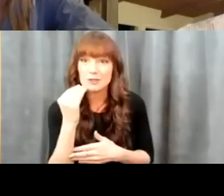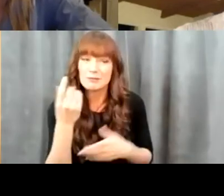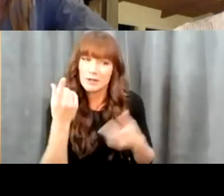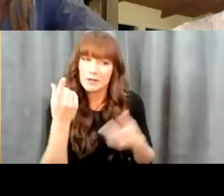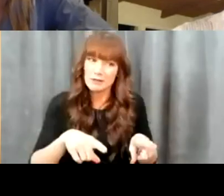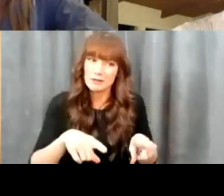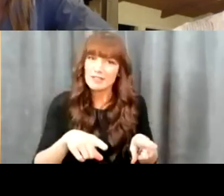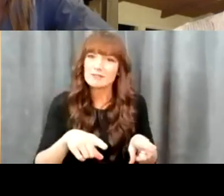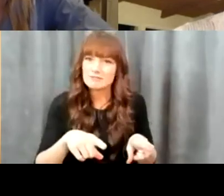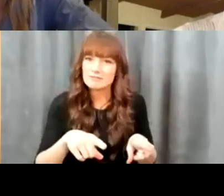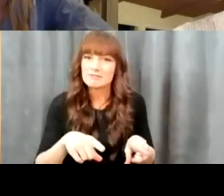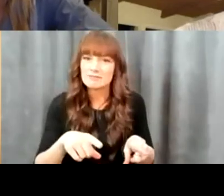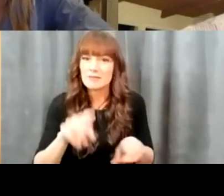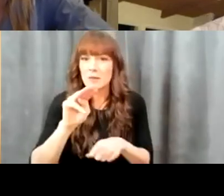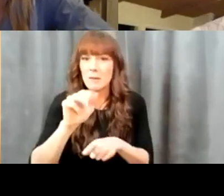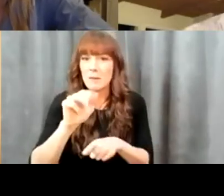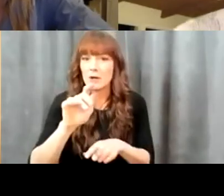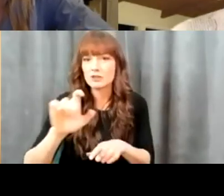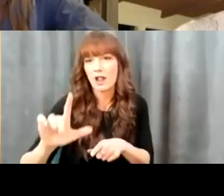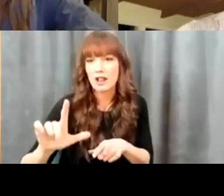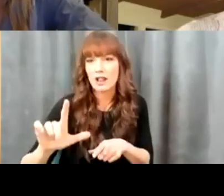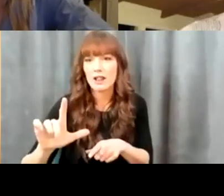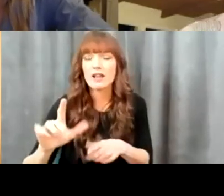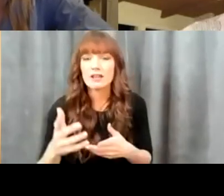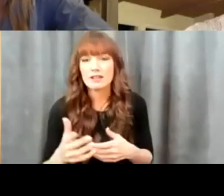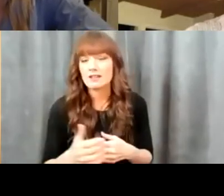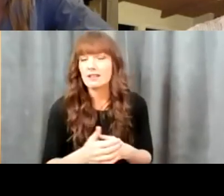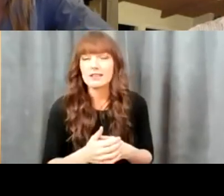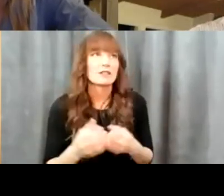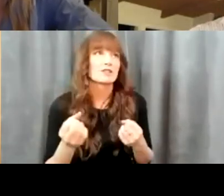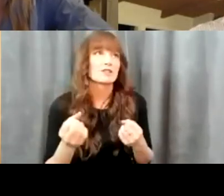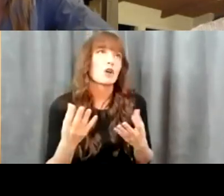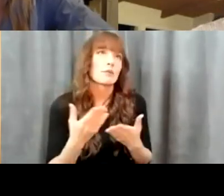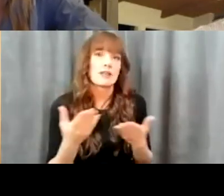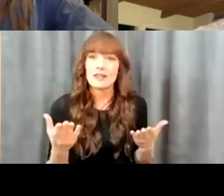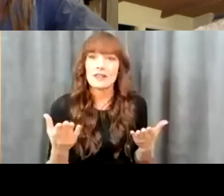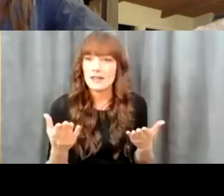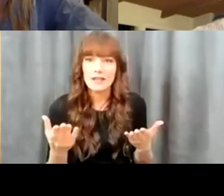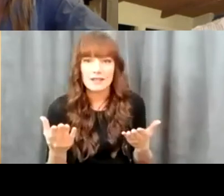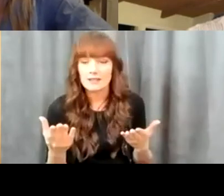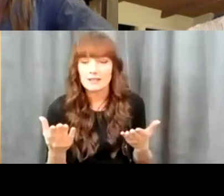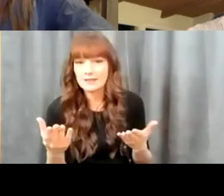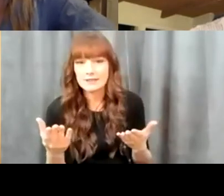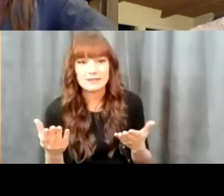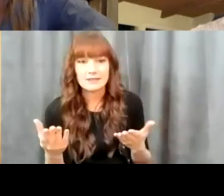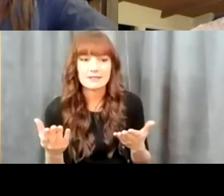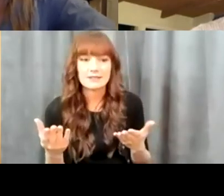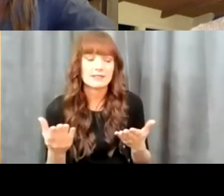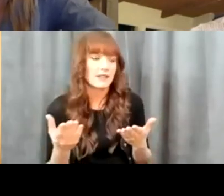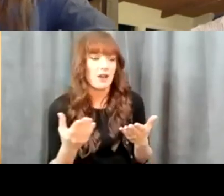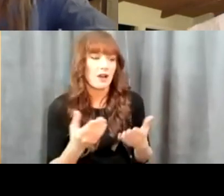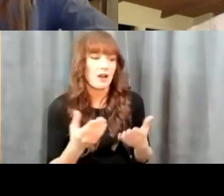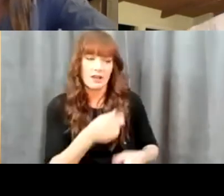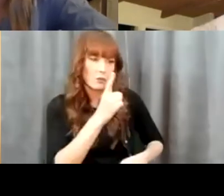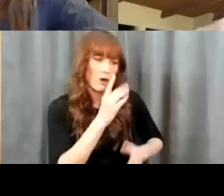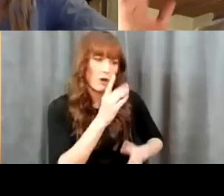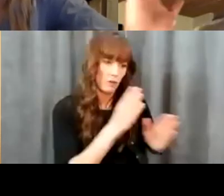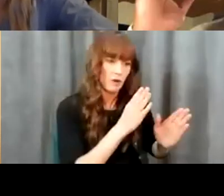agree with Marshall that, you know, so many things are terminal rather than collaborative, you